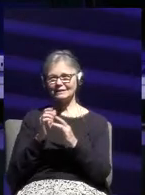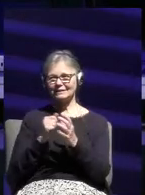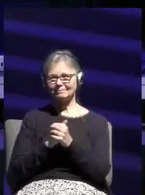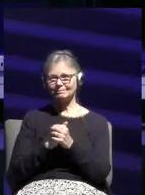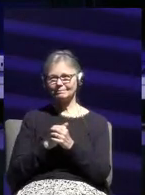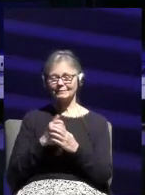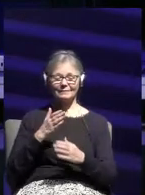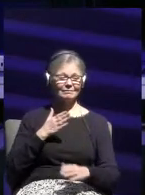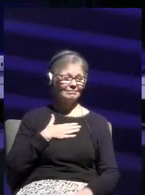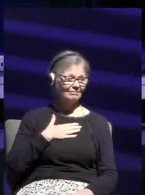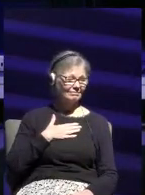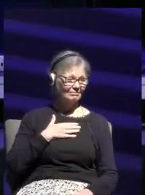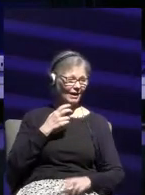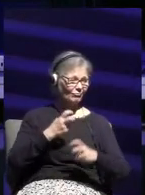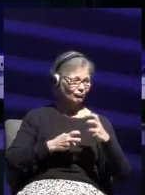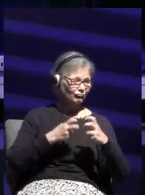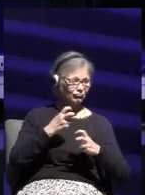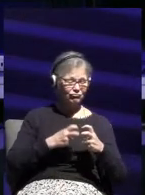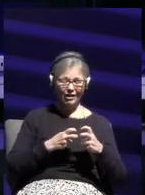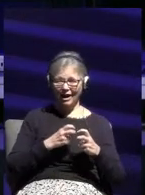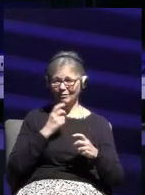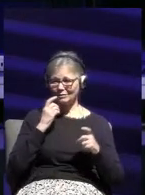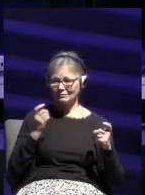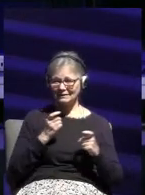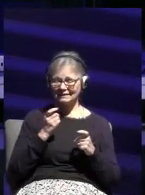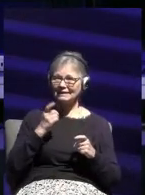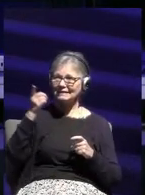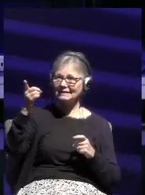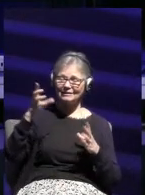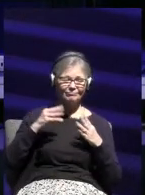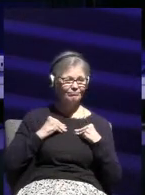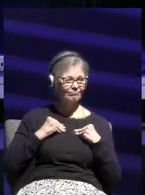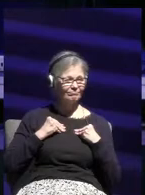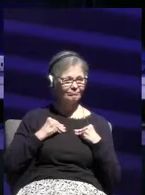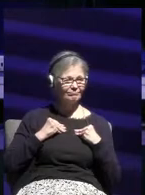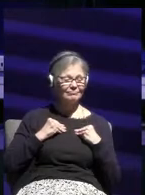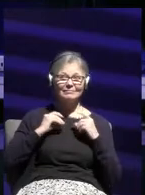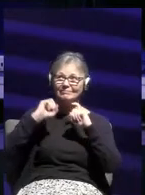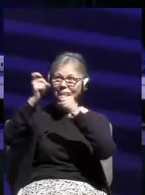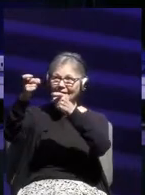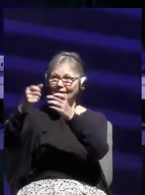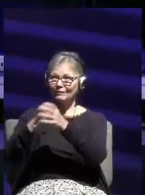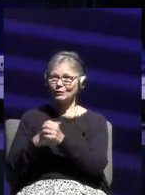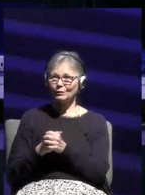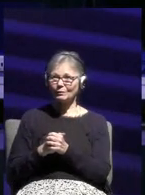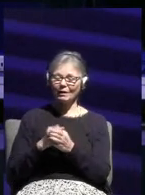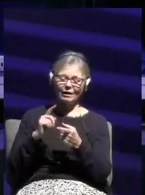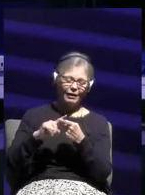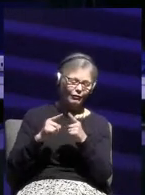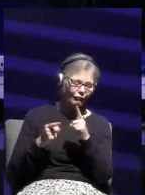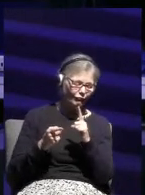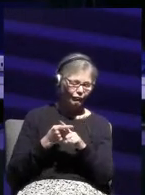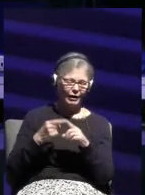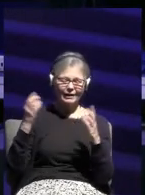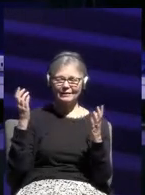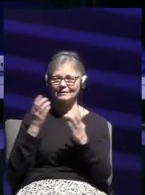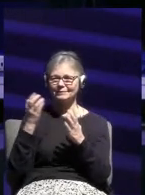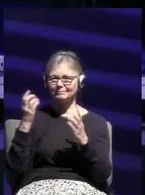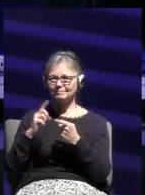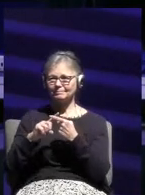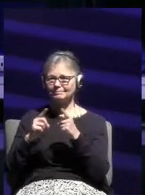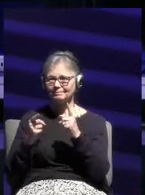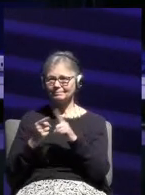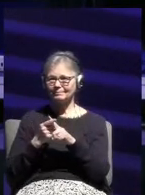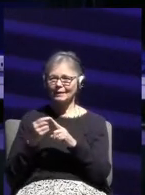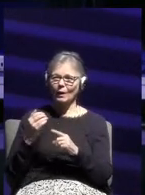All my griefs and sins to bear. What a friend, what a friend, what a friend